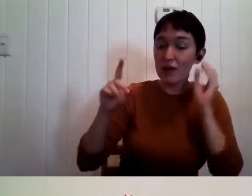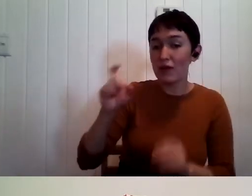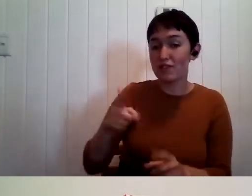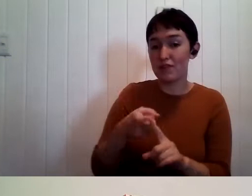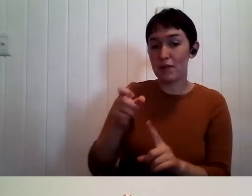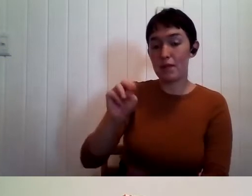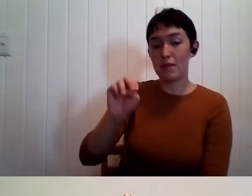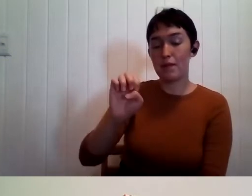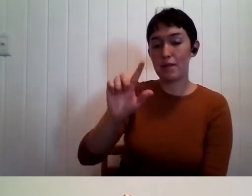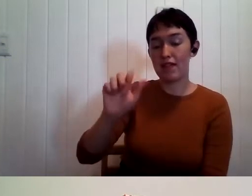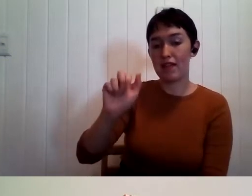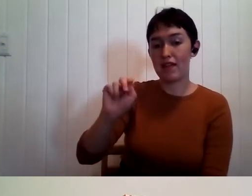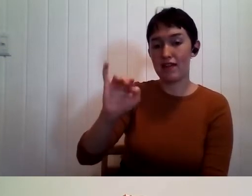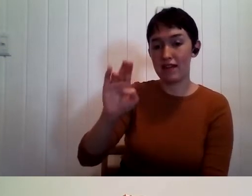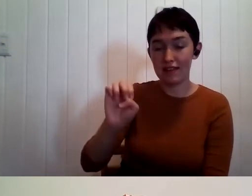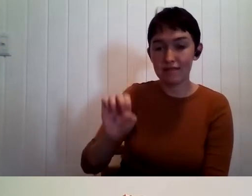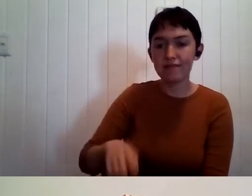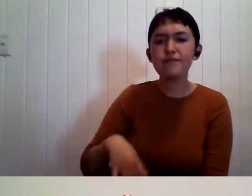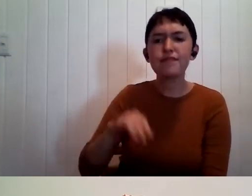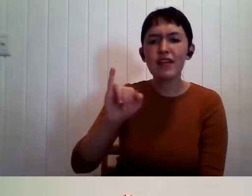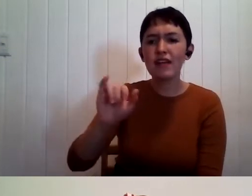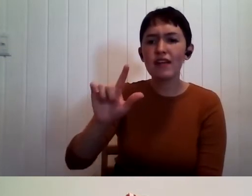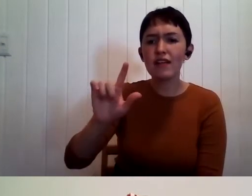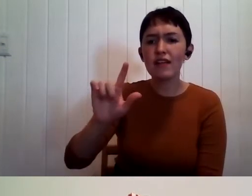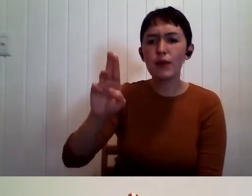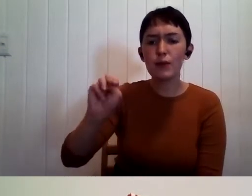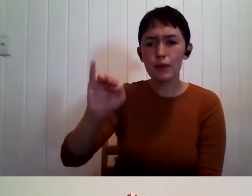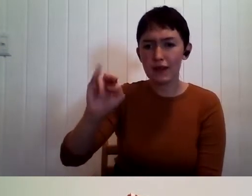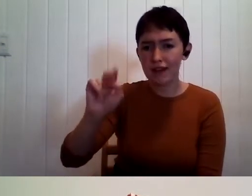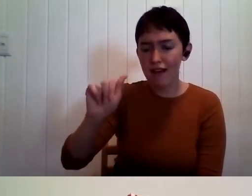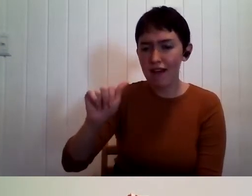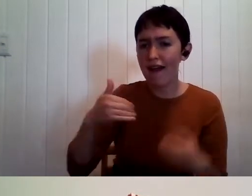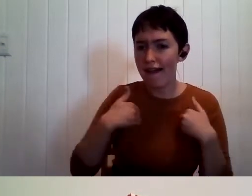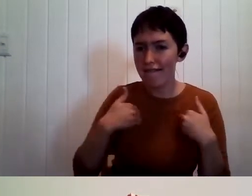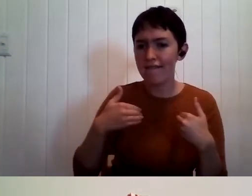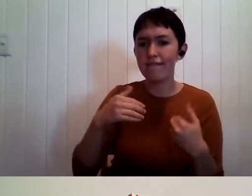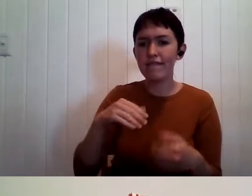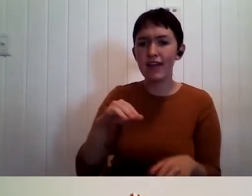for high school students during summer, like an internship program or anything they can get involved in?